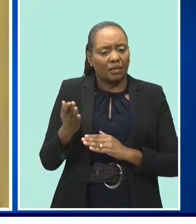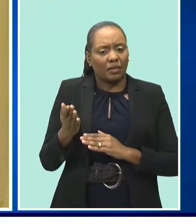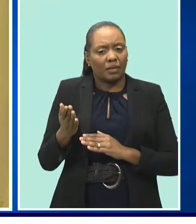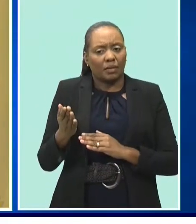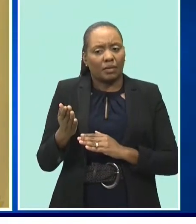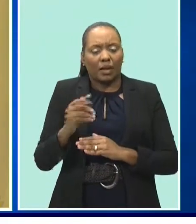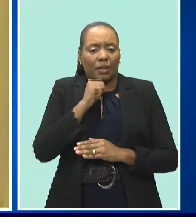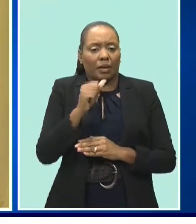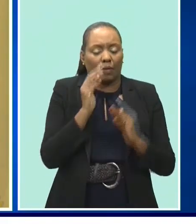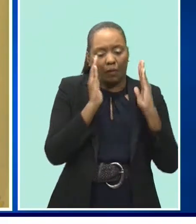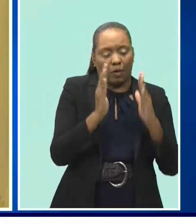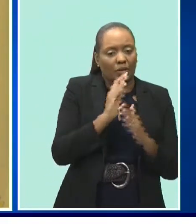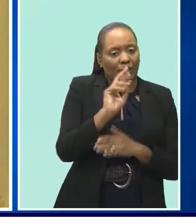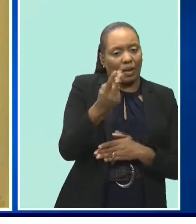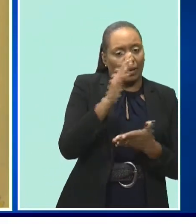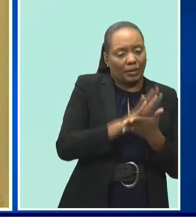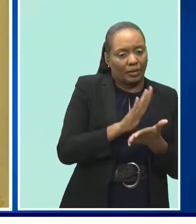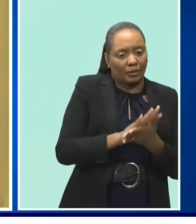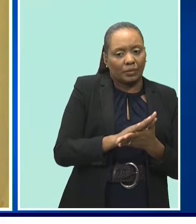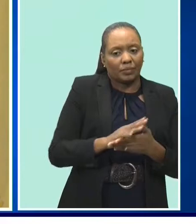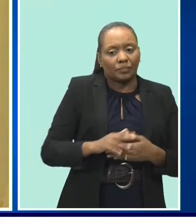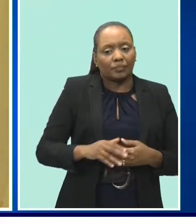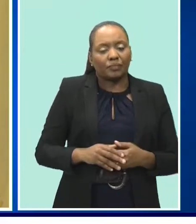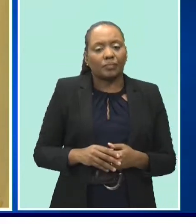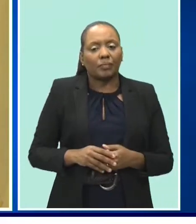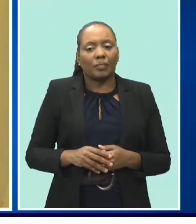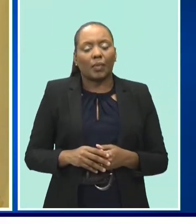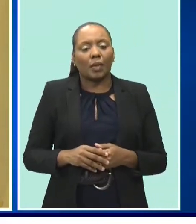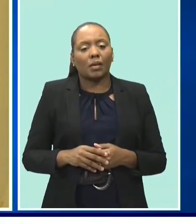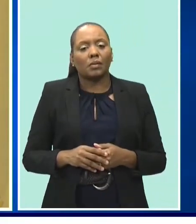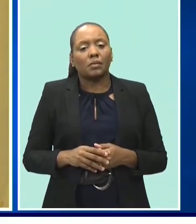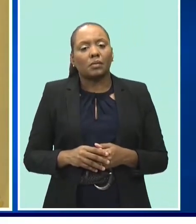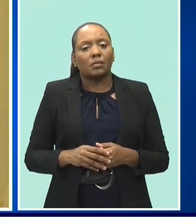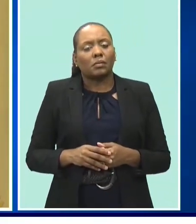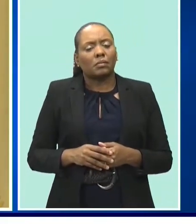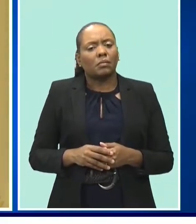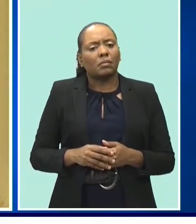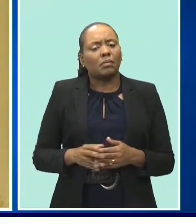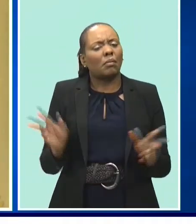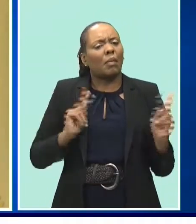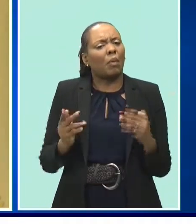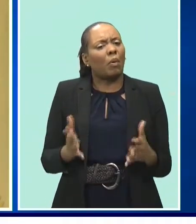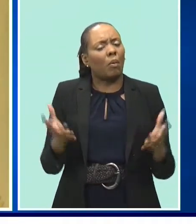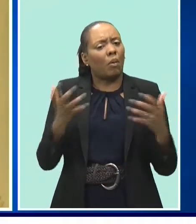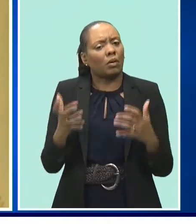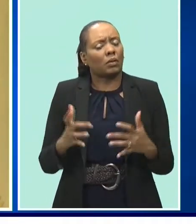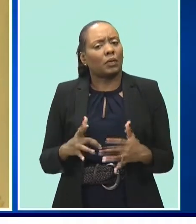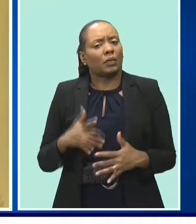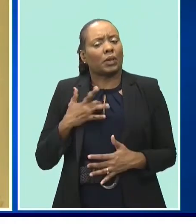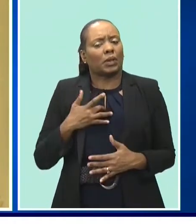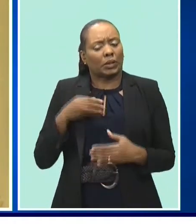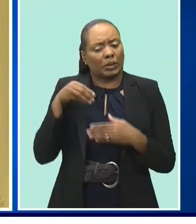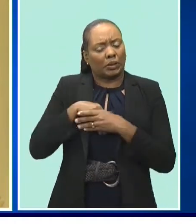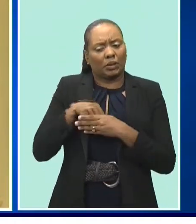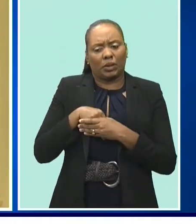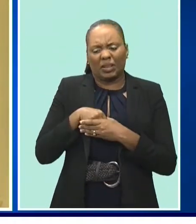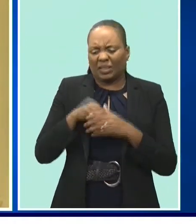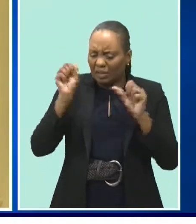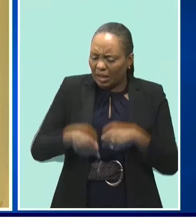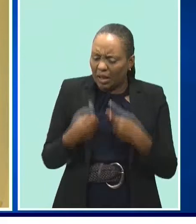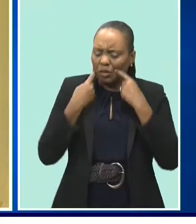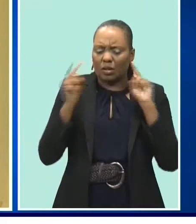self-esteem and the feeling that you can achieve anything that is wholesome and